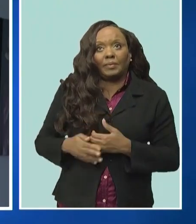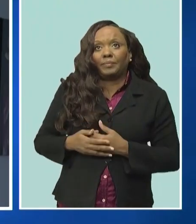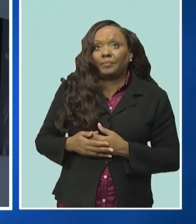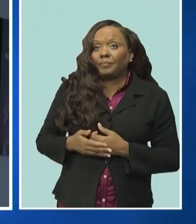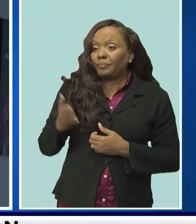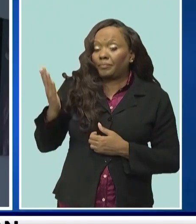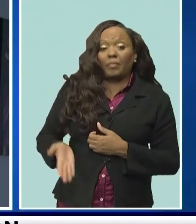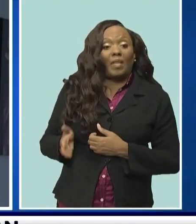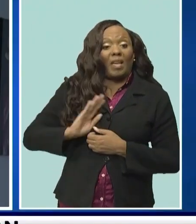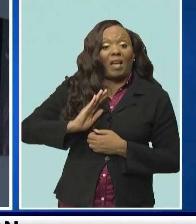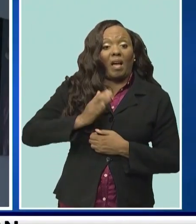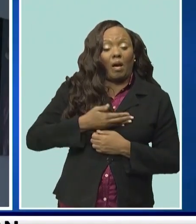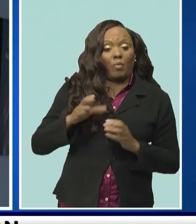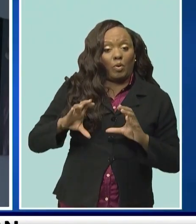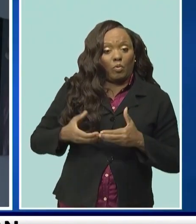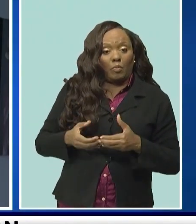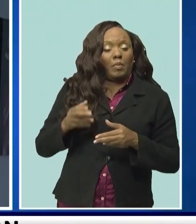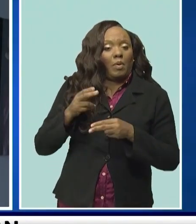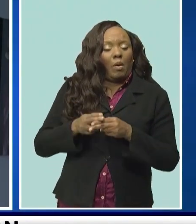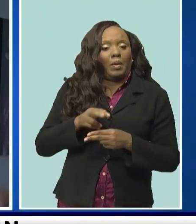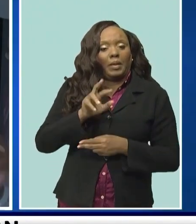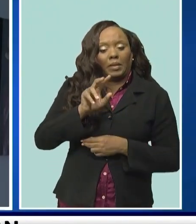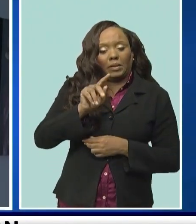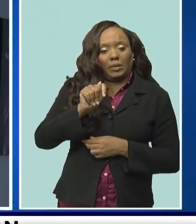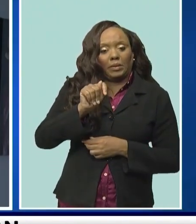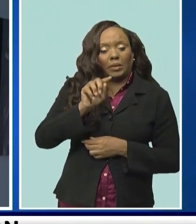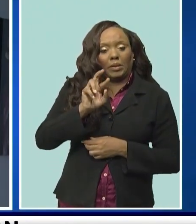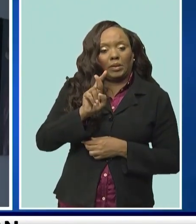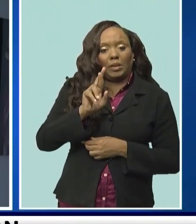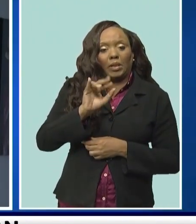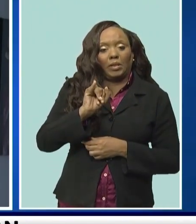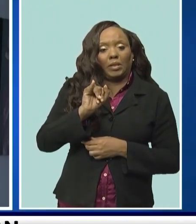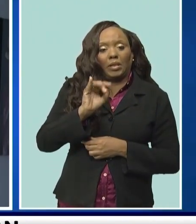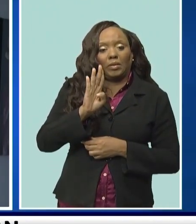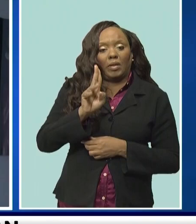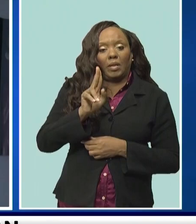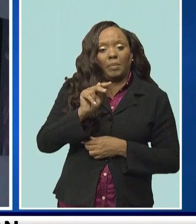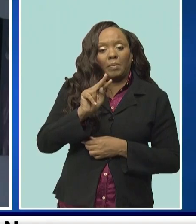much under-resourced, much understaffed,